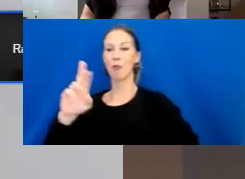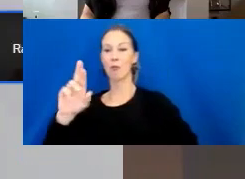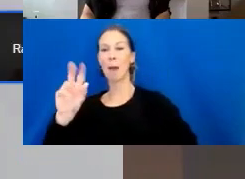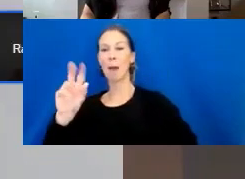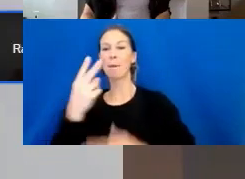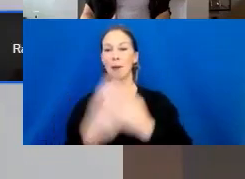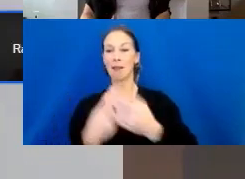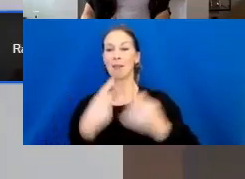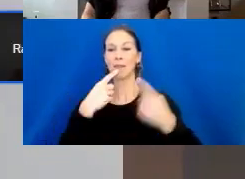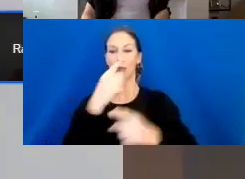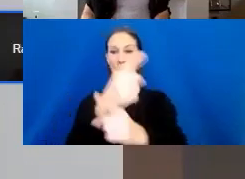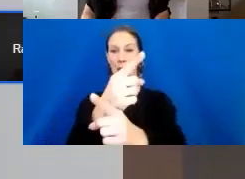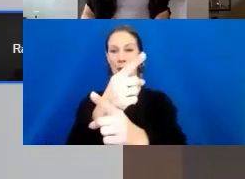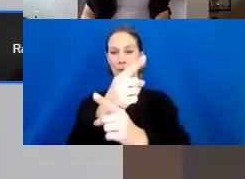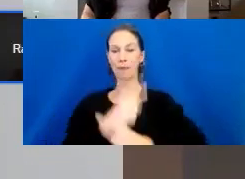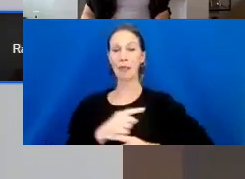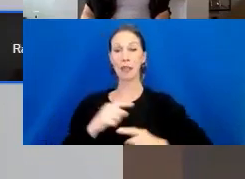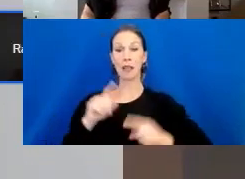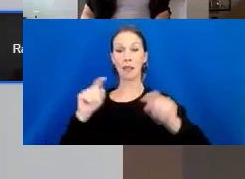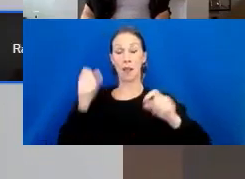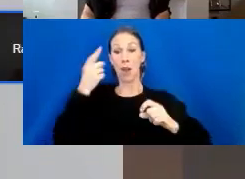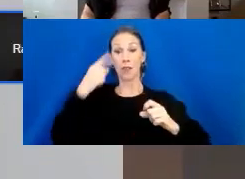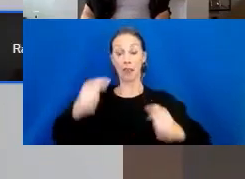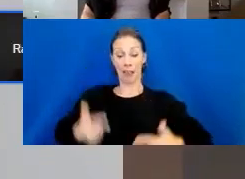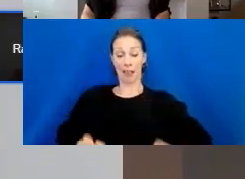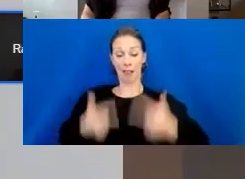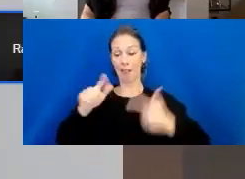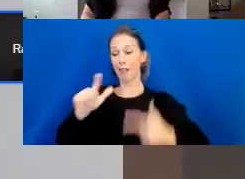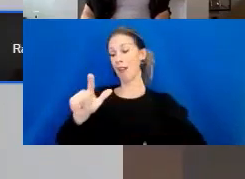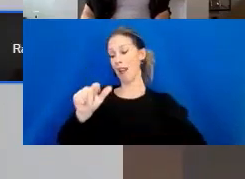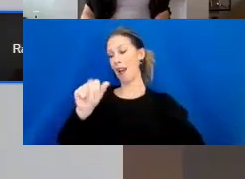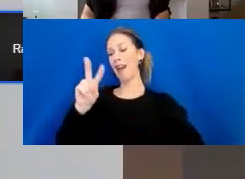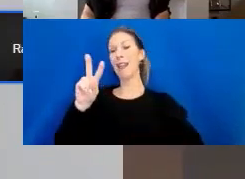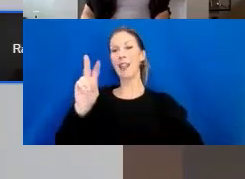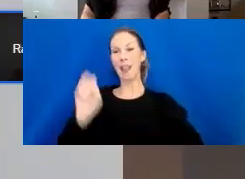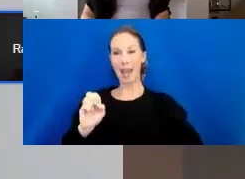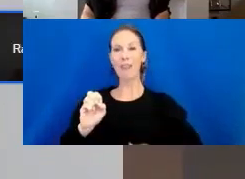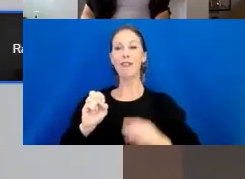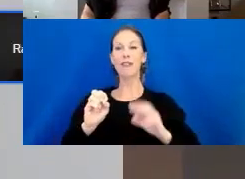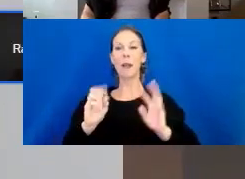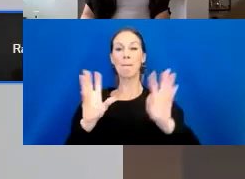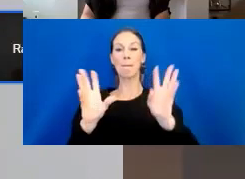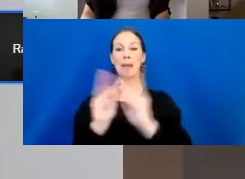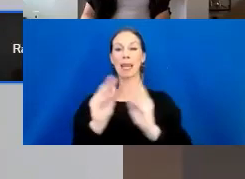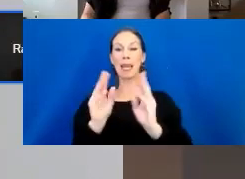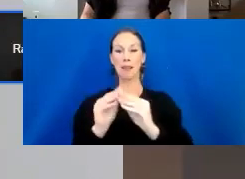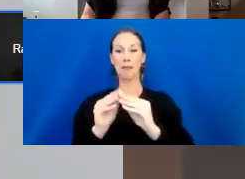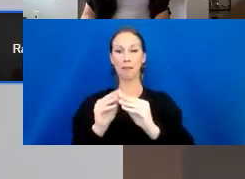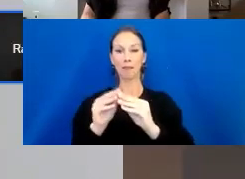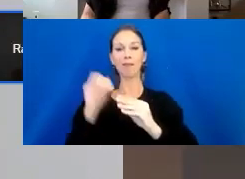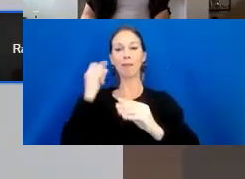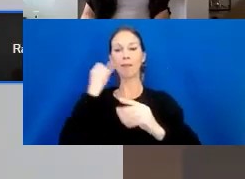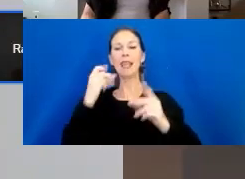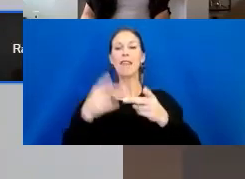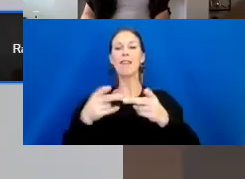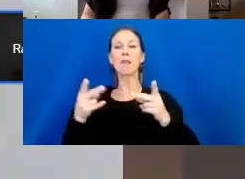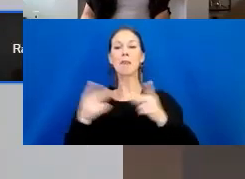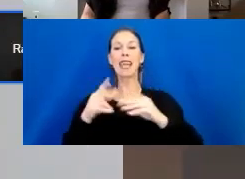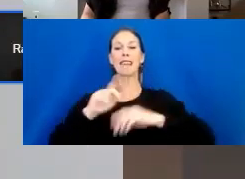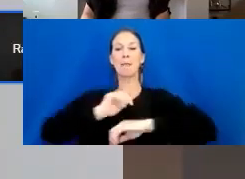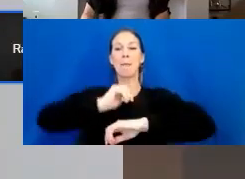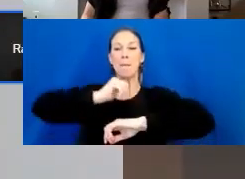say this is a live meeting. The place-based meeting is live too, but that's place-based. So we